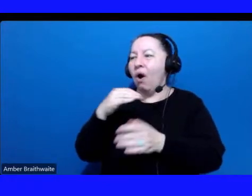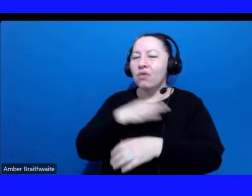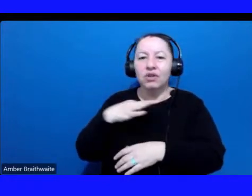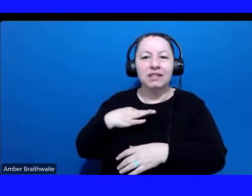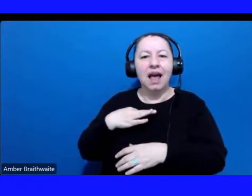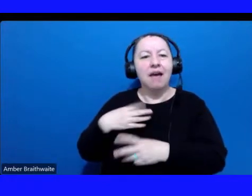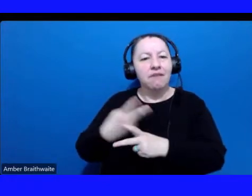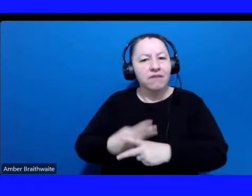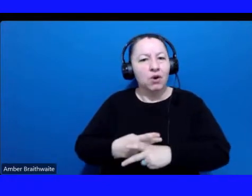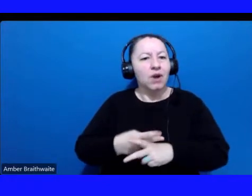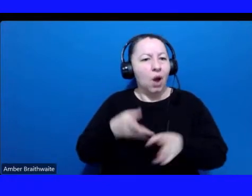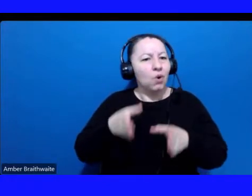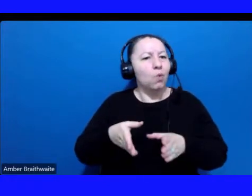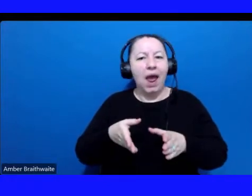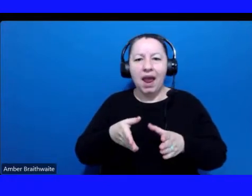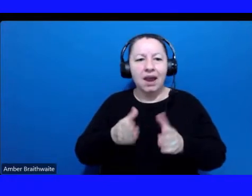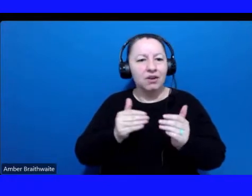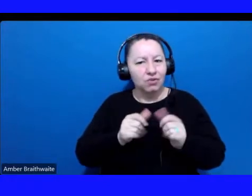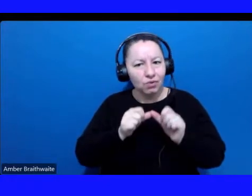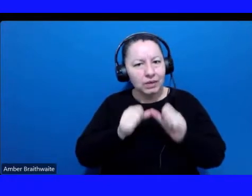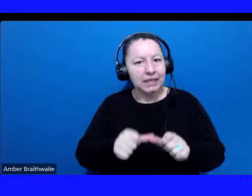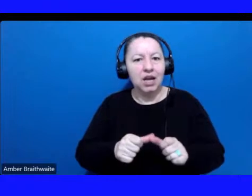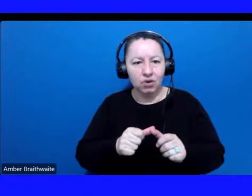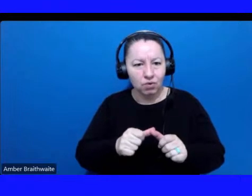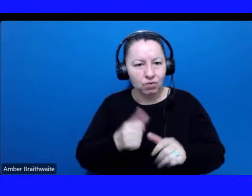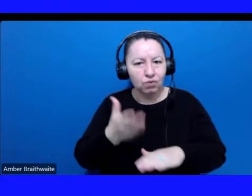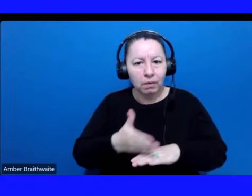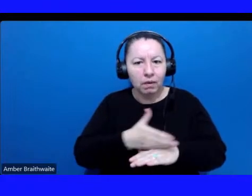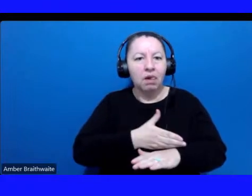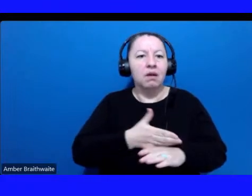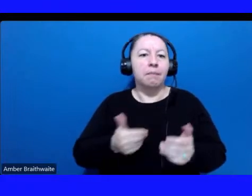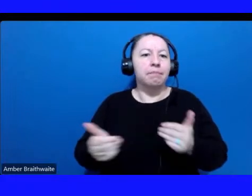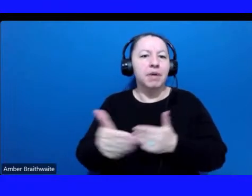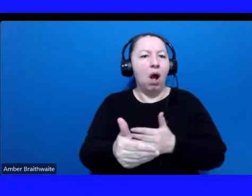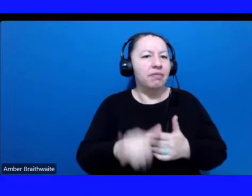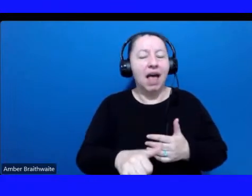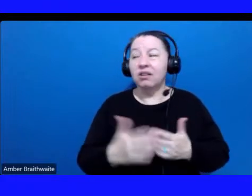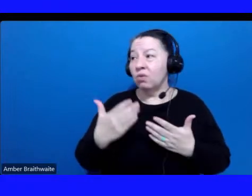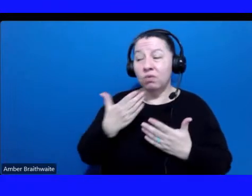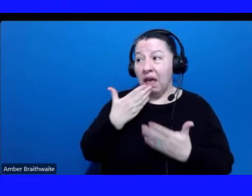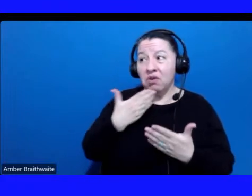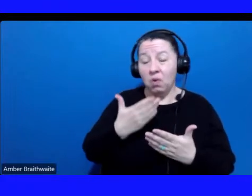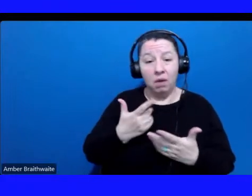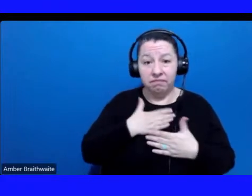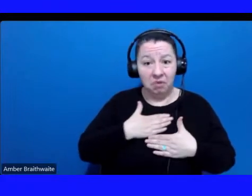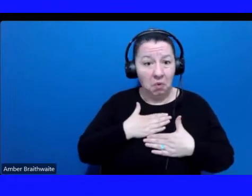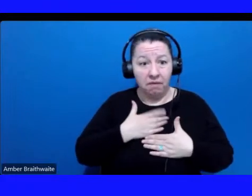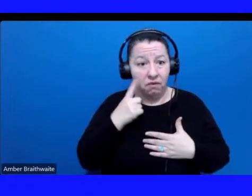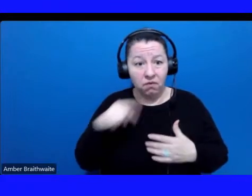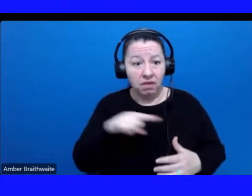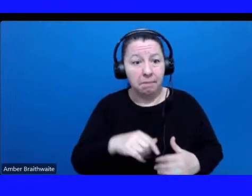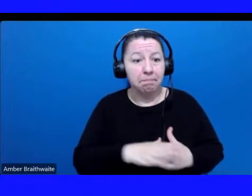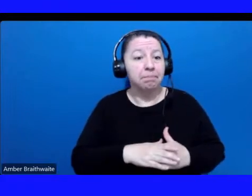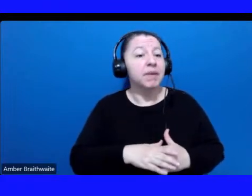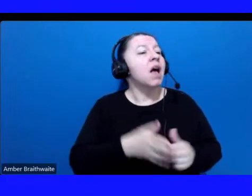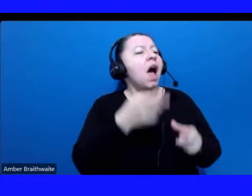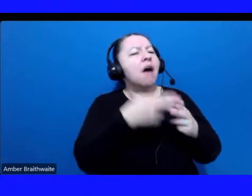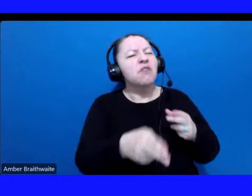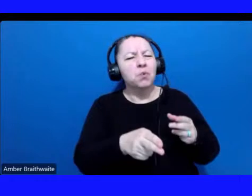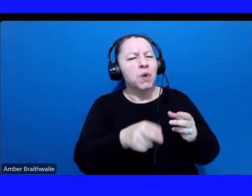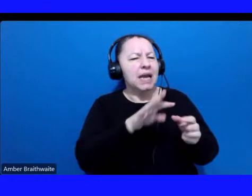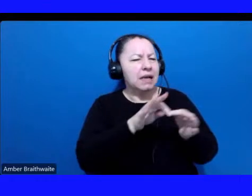having dealt with it when it wasn't recognized, it's a horribly incapacitating condition. And I'm so